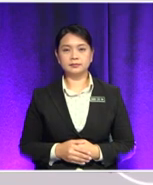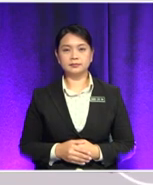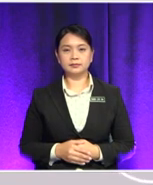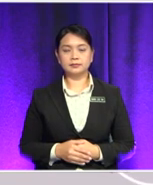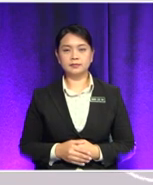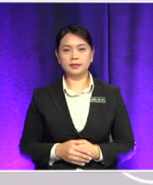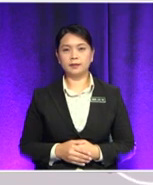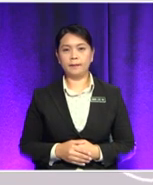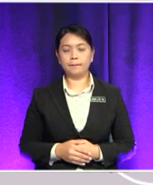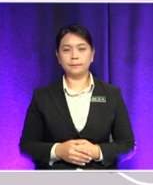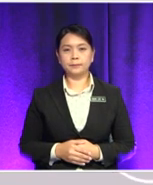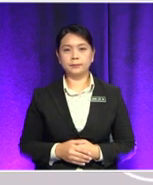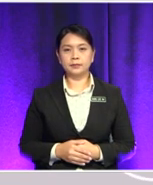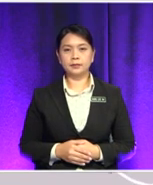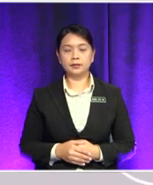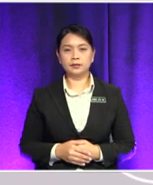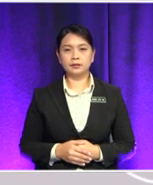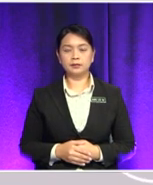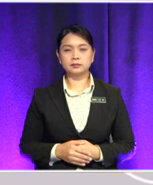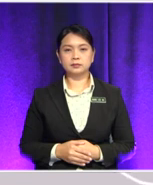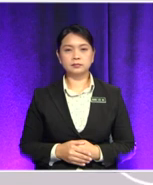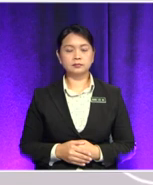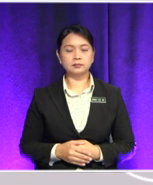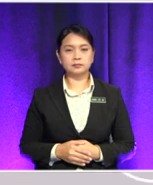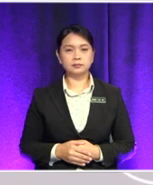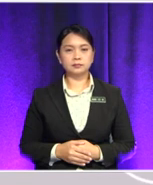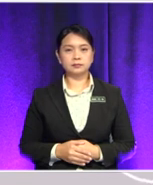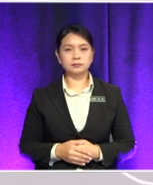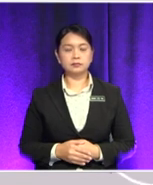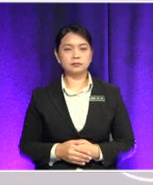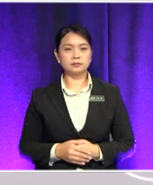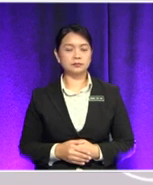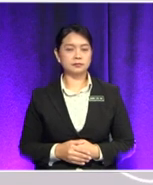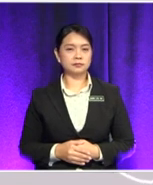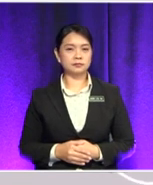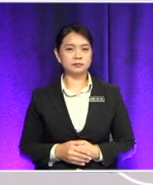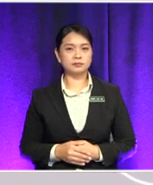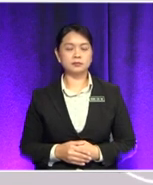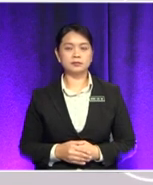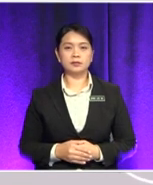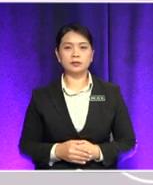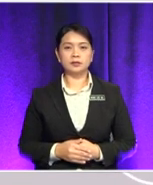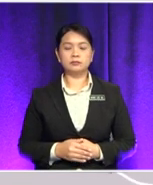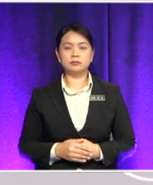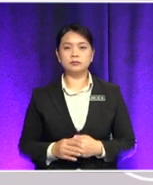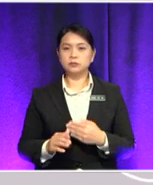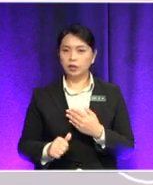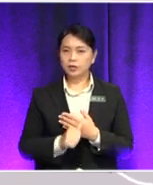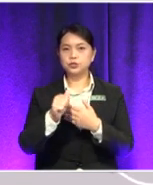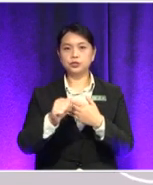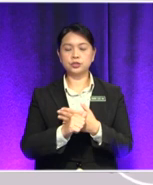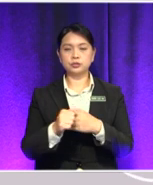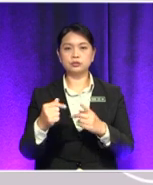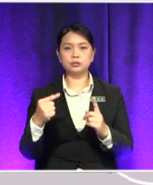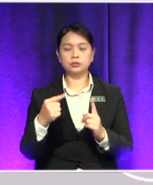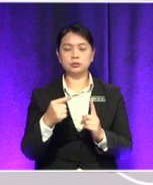May we have your mic on, Alpha? Due to animals and people's health. Okay, so danger to